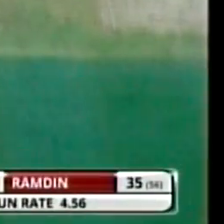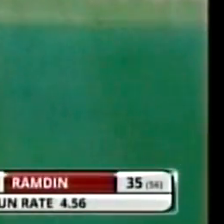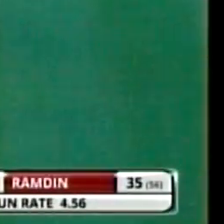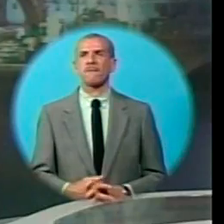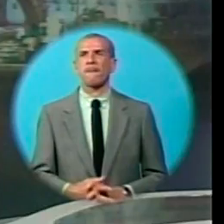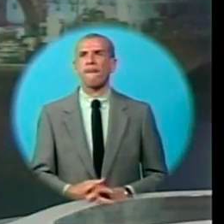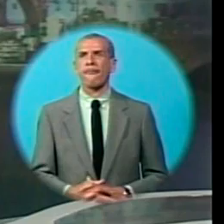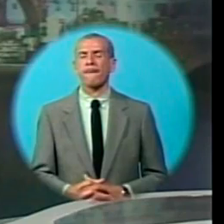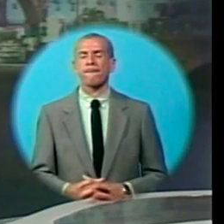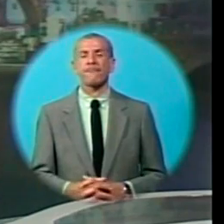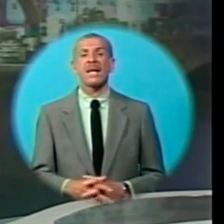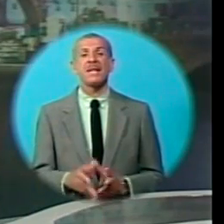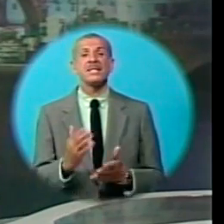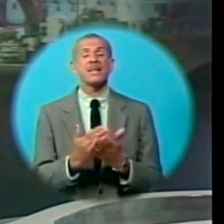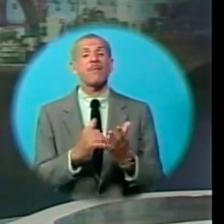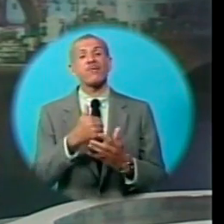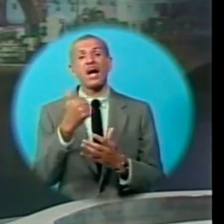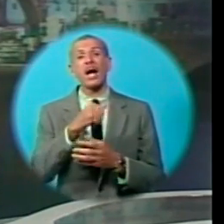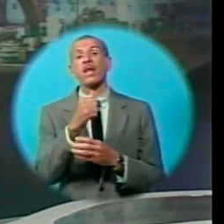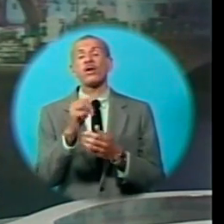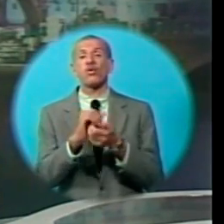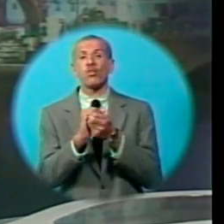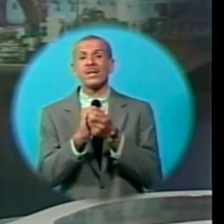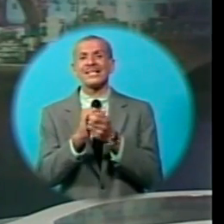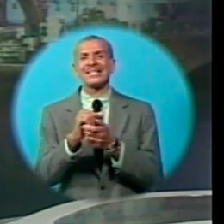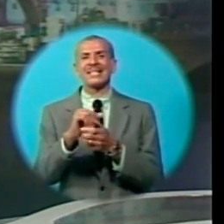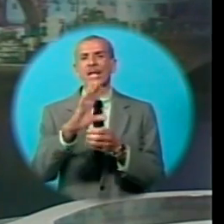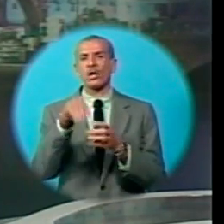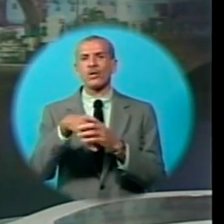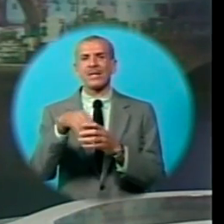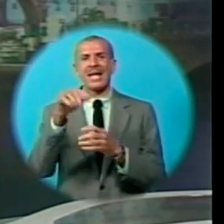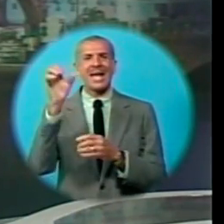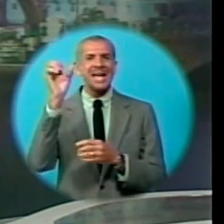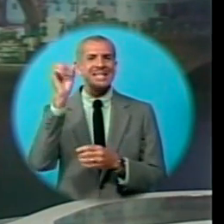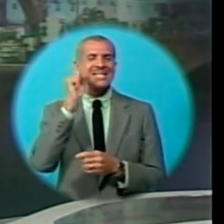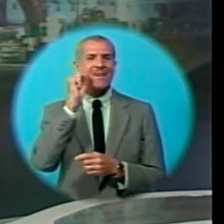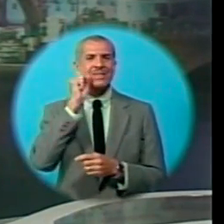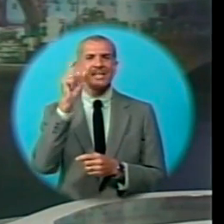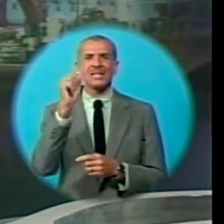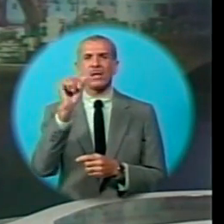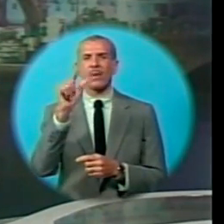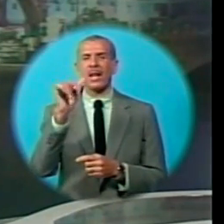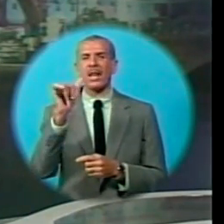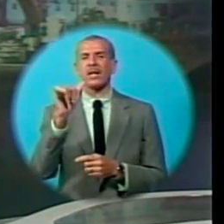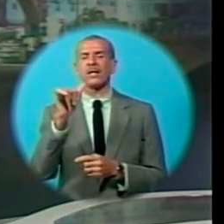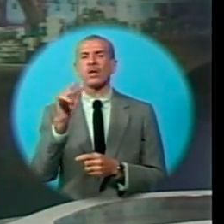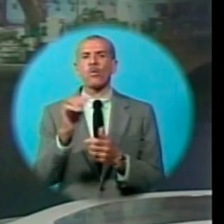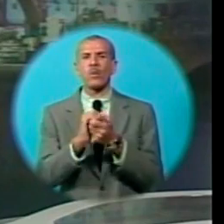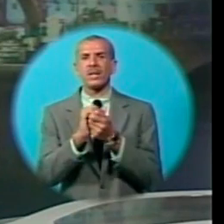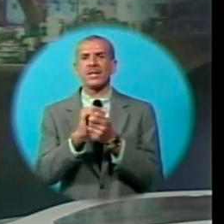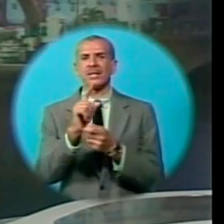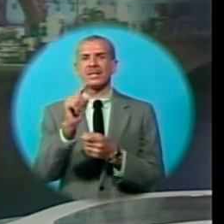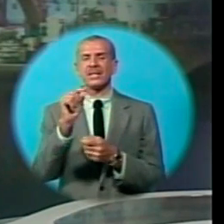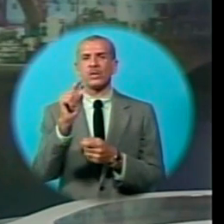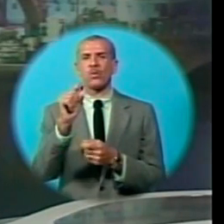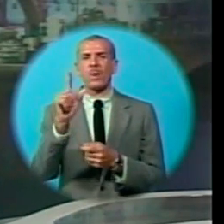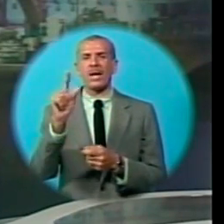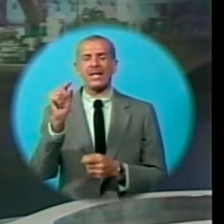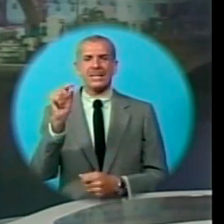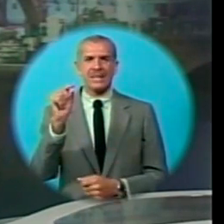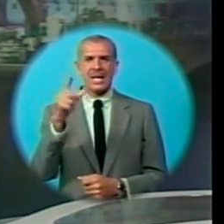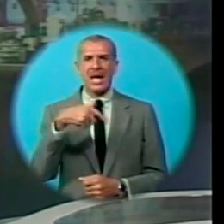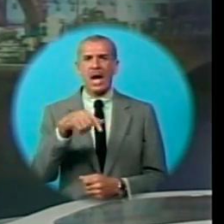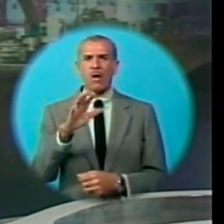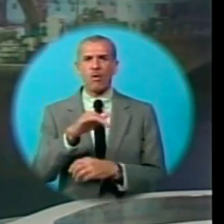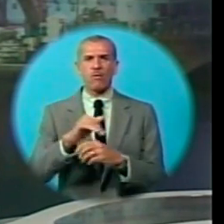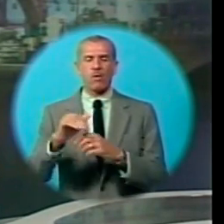Year. Some of the other winners include Stephanie Taylor. She's the Women's ODI, T20 and Overall Player of the